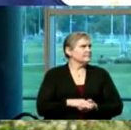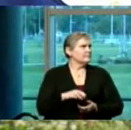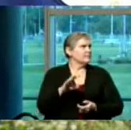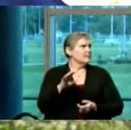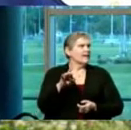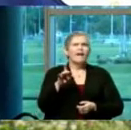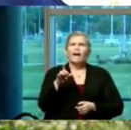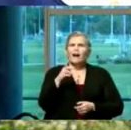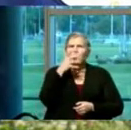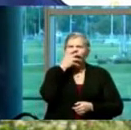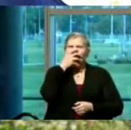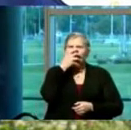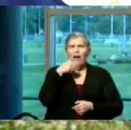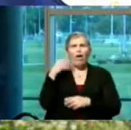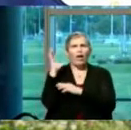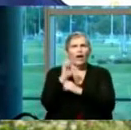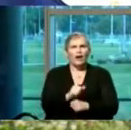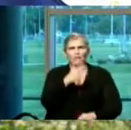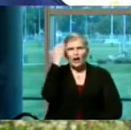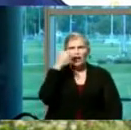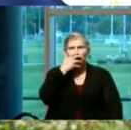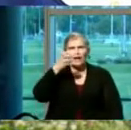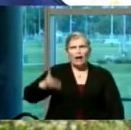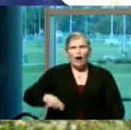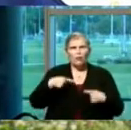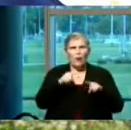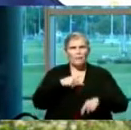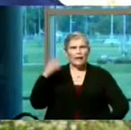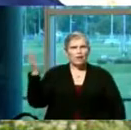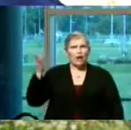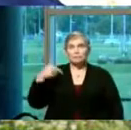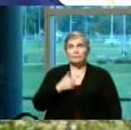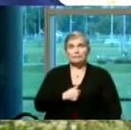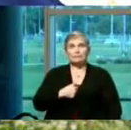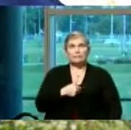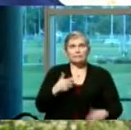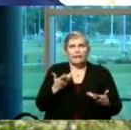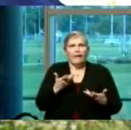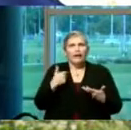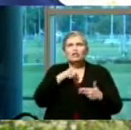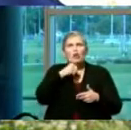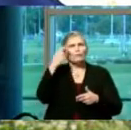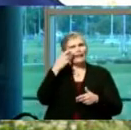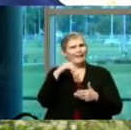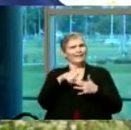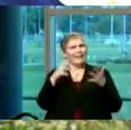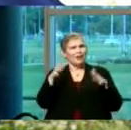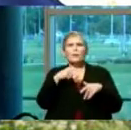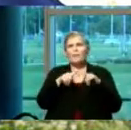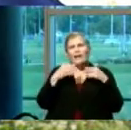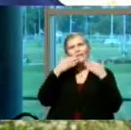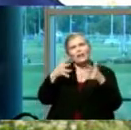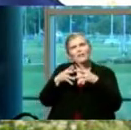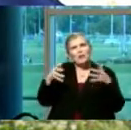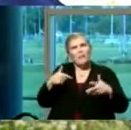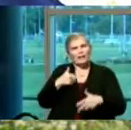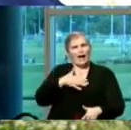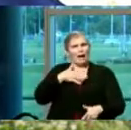I'm so used to wearing these doggone masks, I didn't take it off. So I apologize for that, but you know, it is what it is in today's world. So thank you all very much. It's great to be